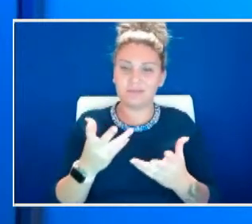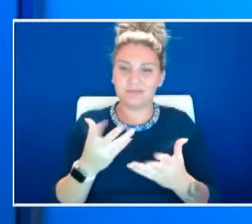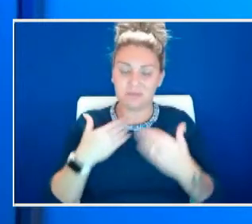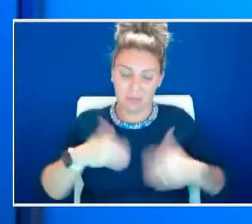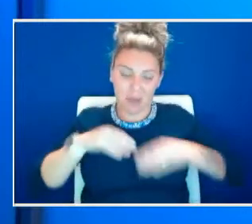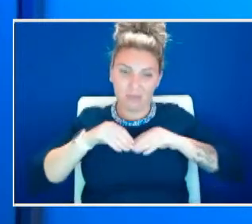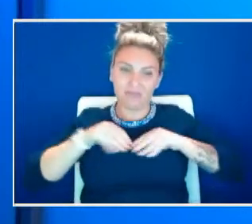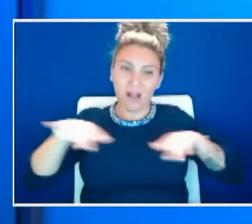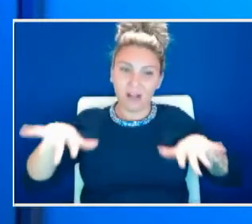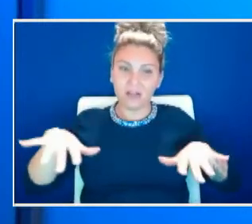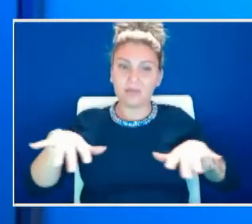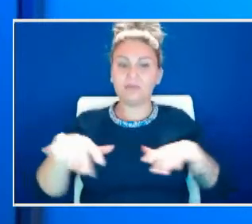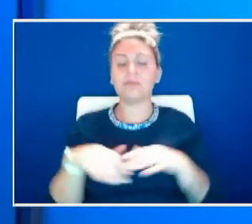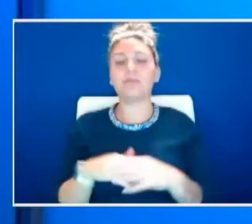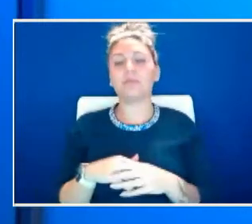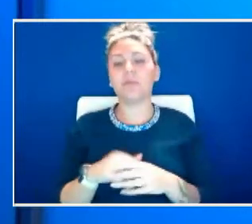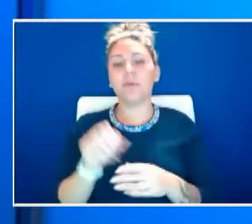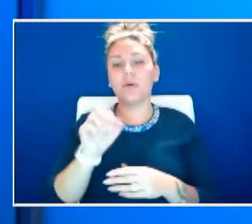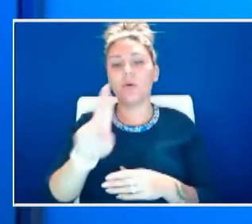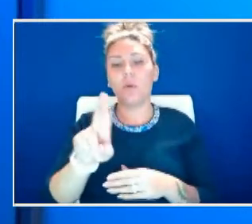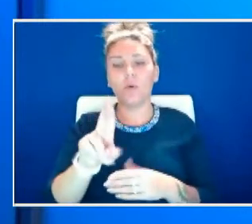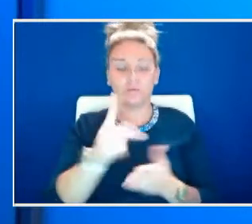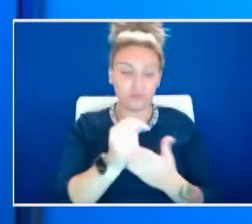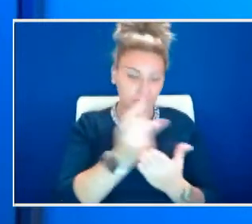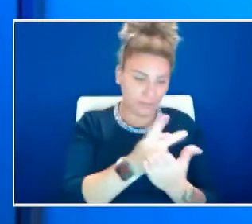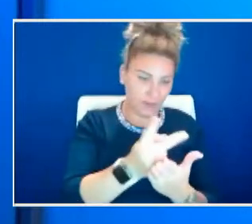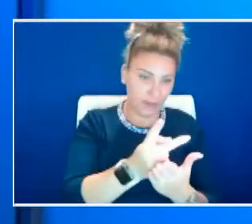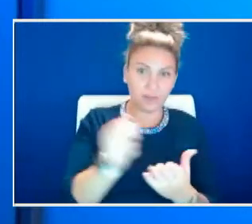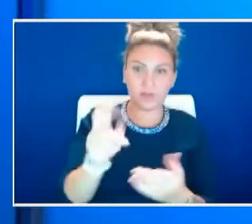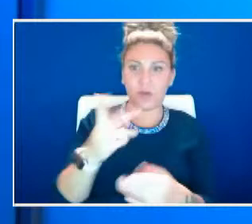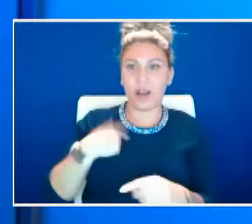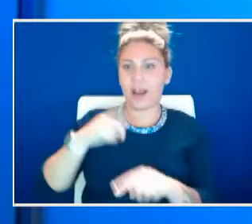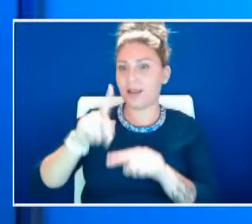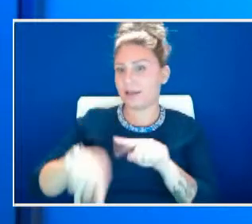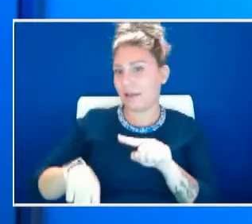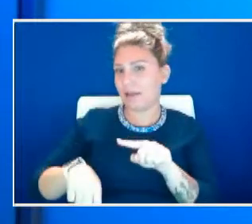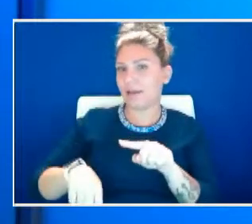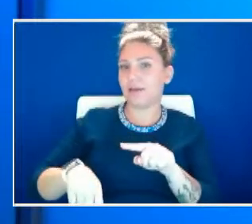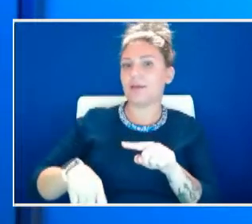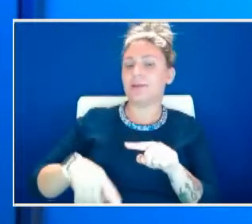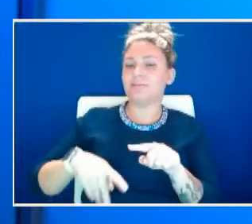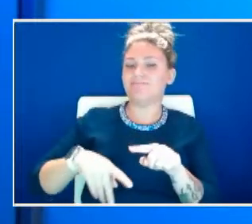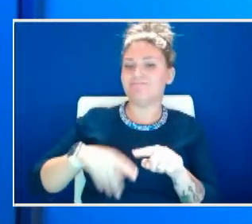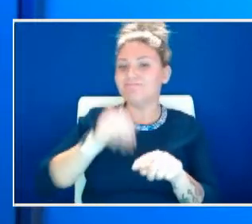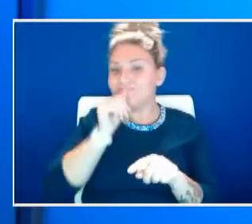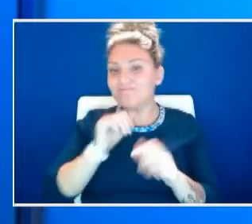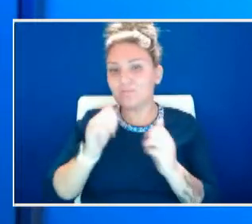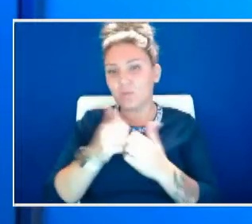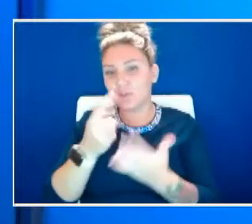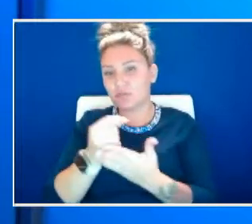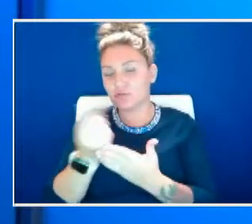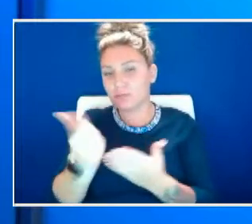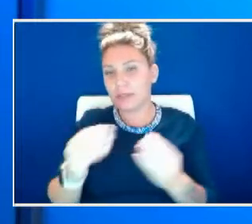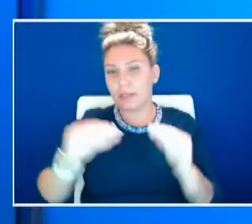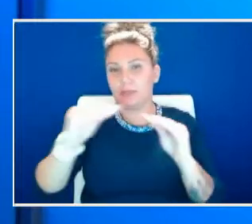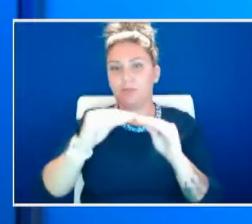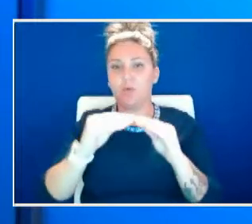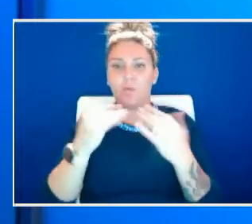or treatment fails, or I can't handle the treatment anymore. So right now I'm on